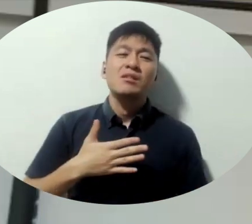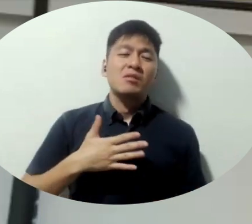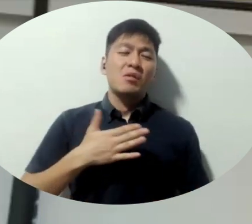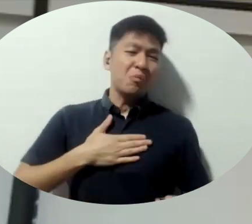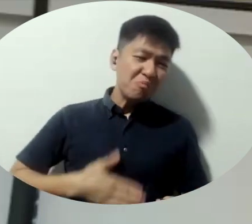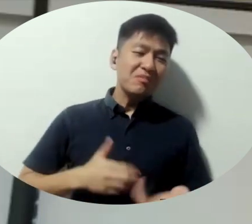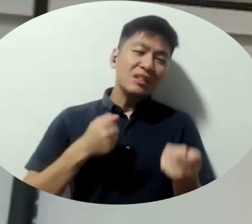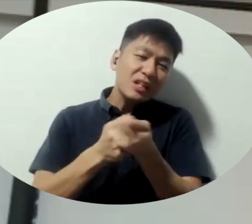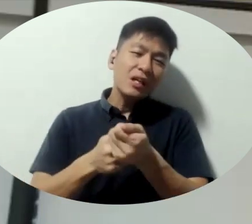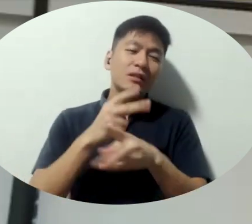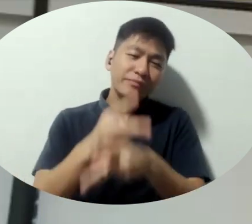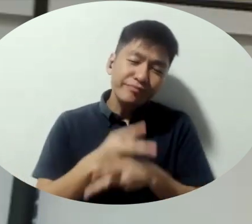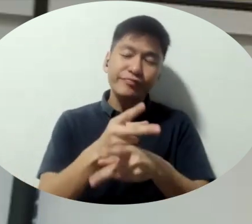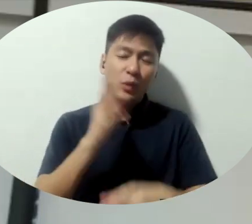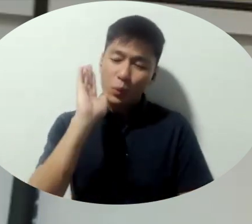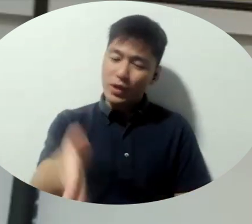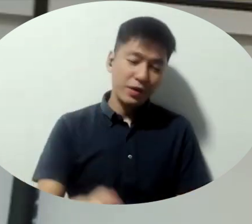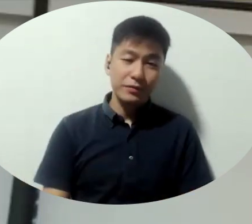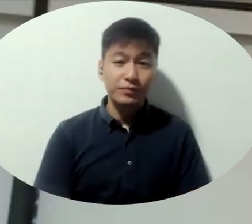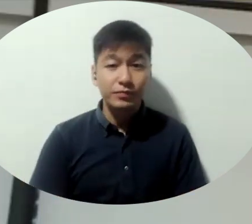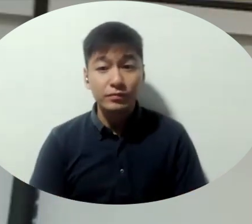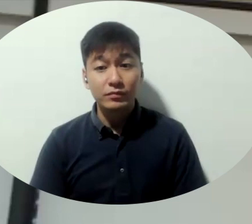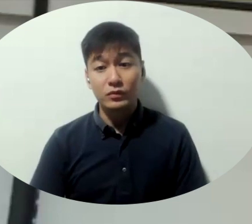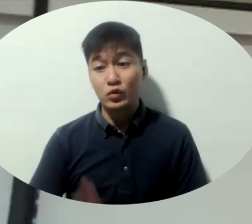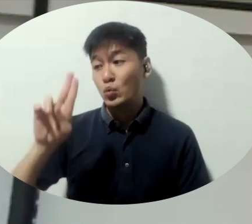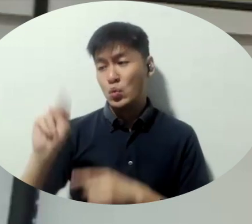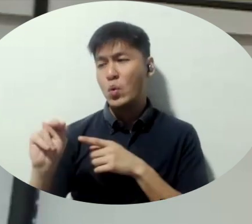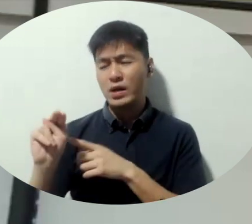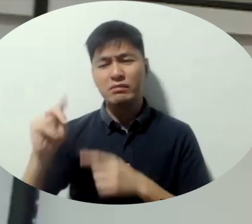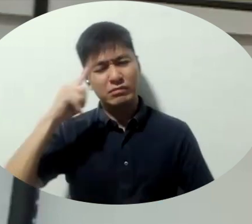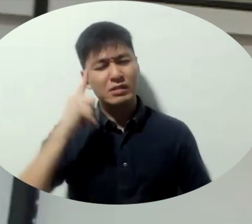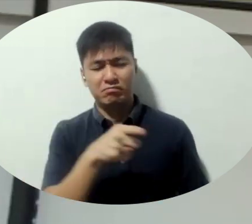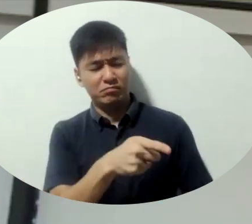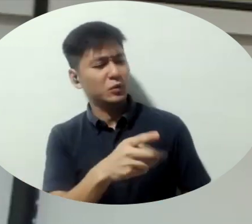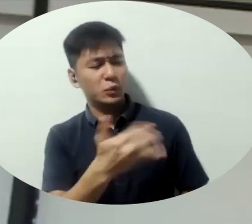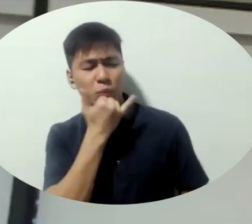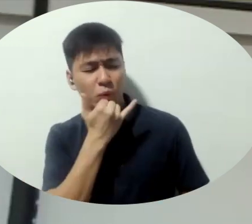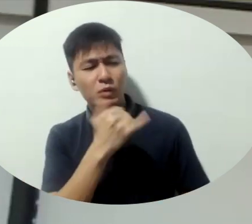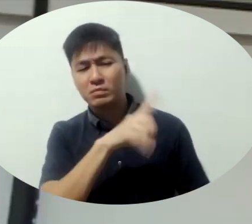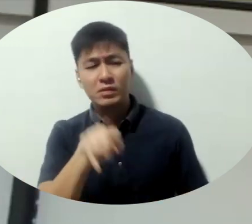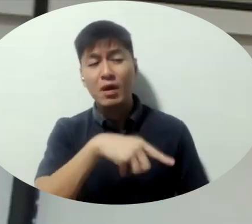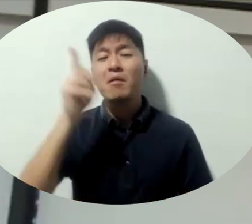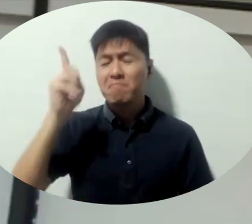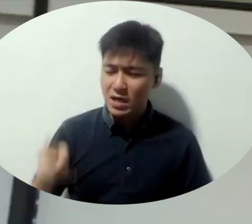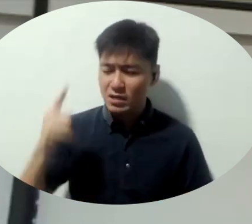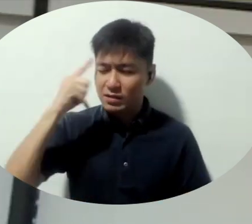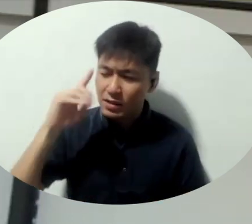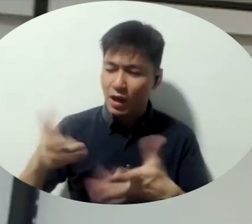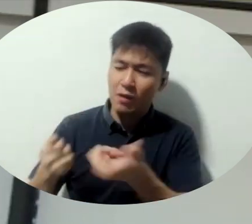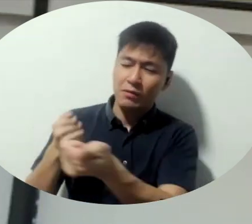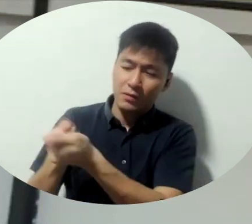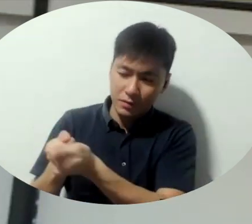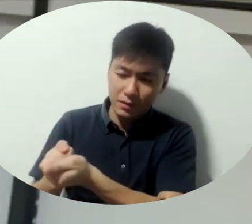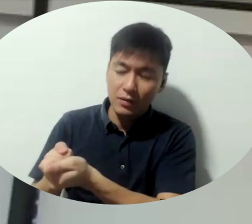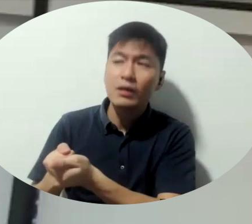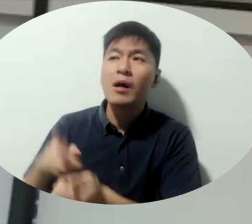it seriously. And so we meet to make recommendations for funding, and that covers particularly research.